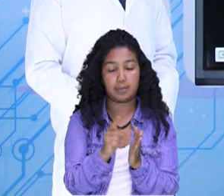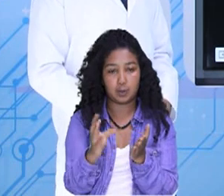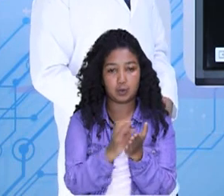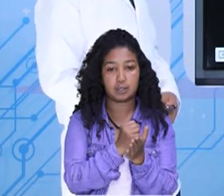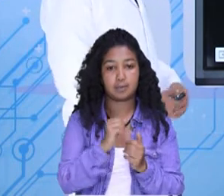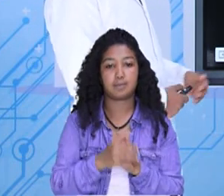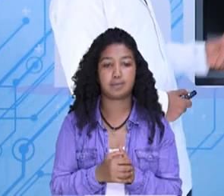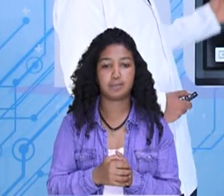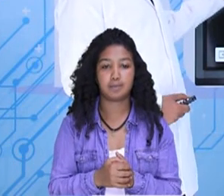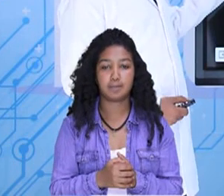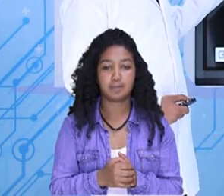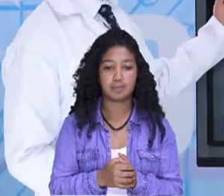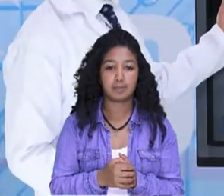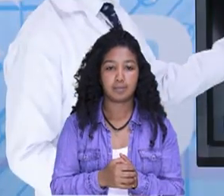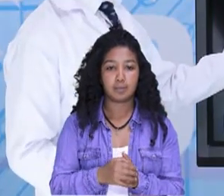example.